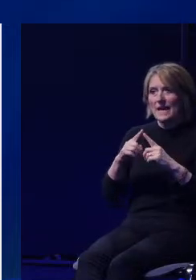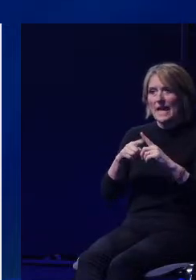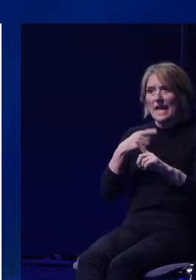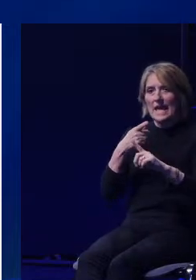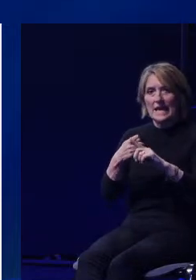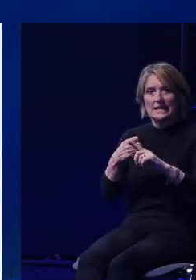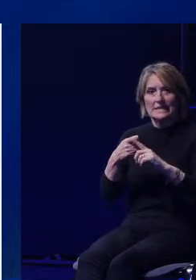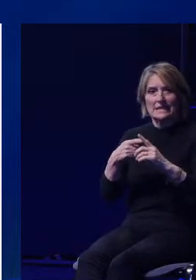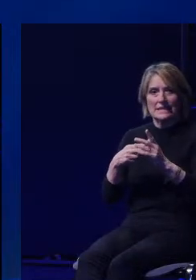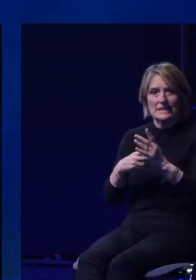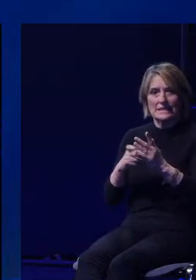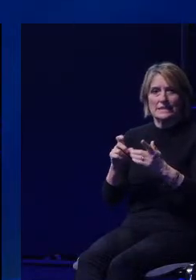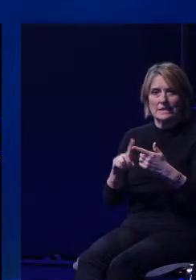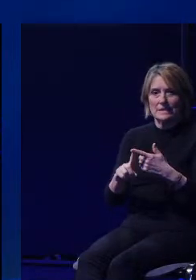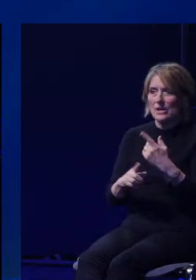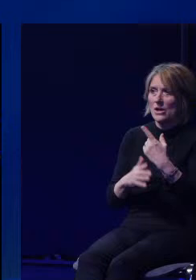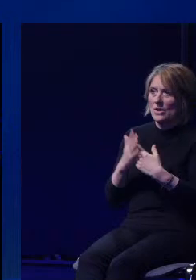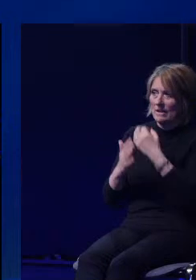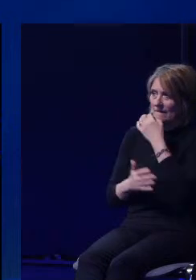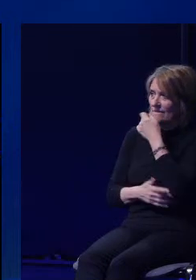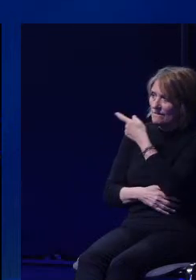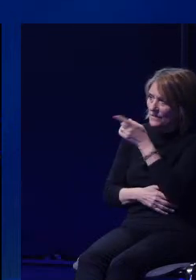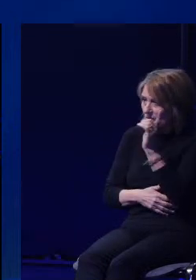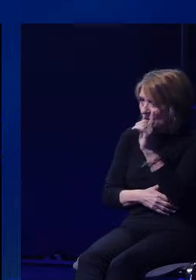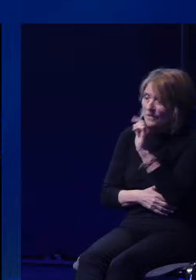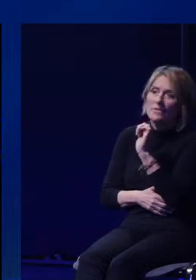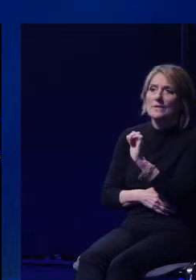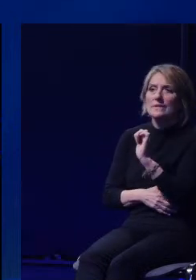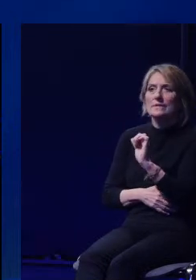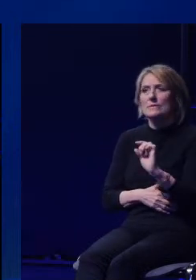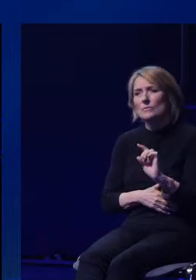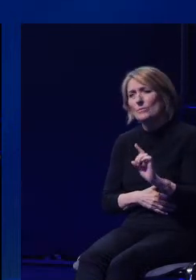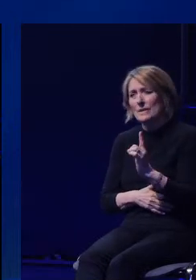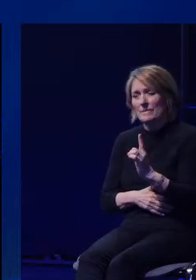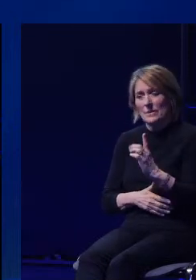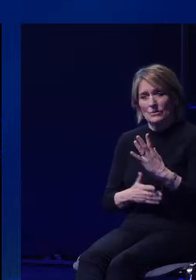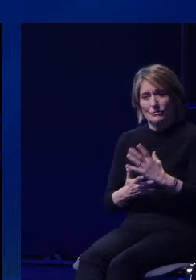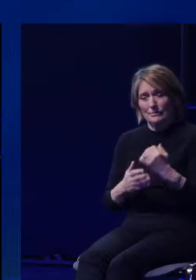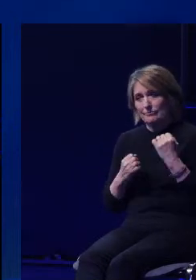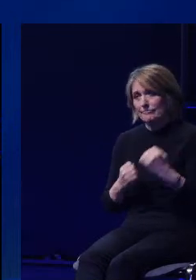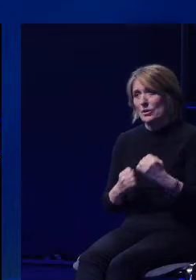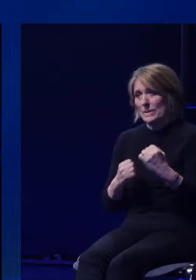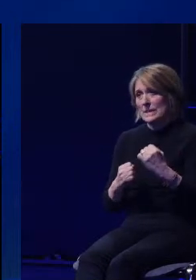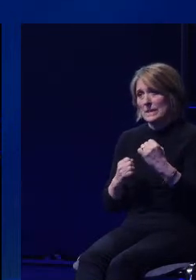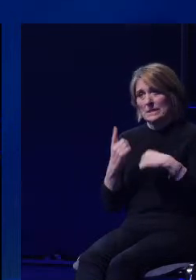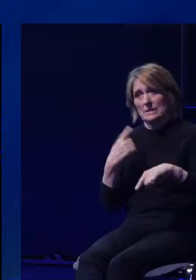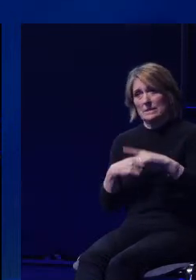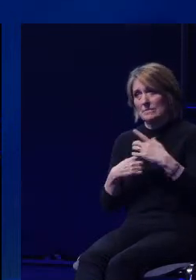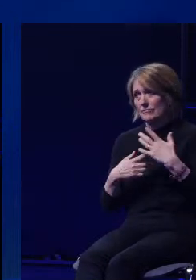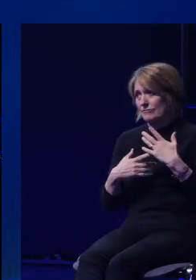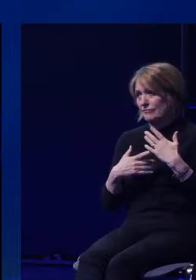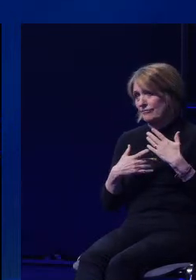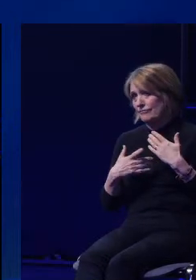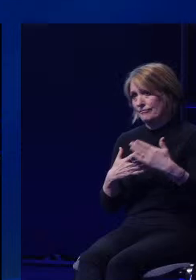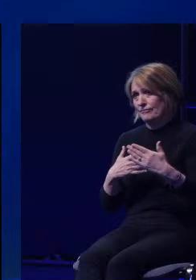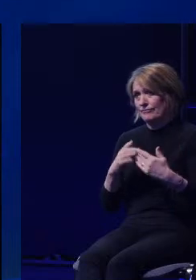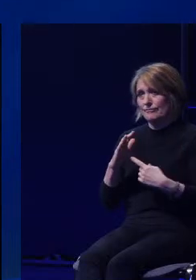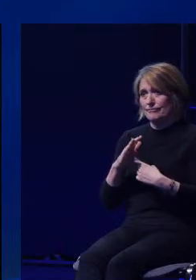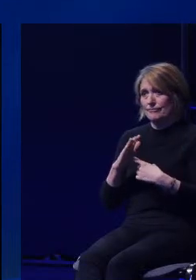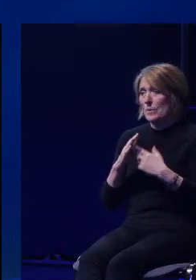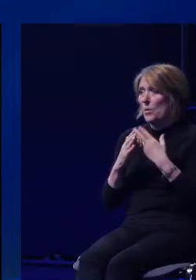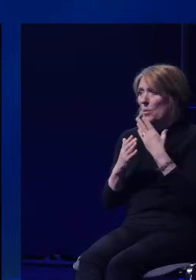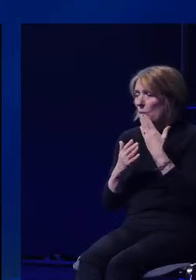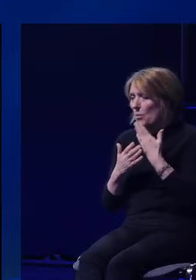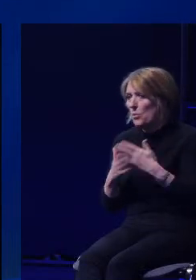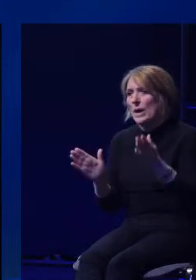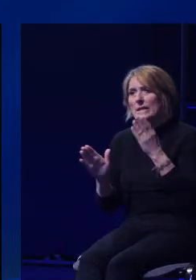Xsense? That's only a few of you. That's interesting. Xsense is probably one of the most dominant, well, he uses it a lot, exactly, one of the most sort of widely